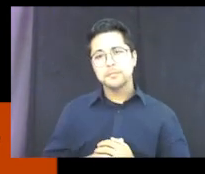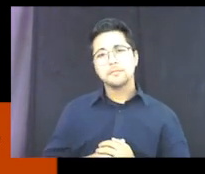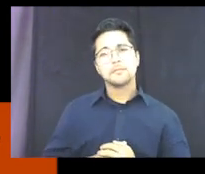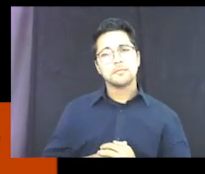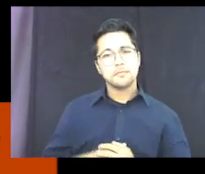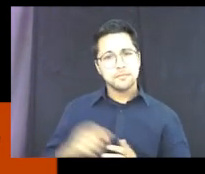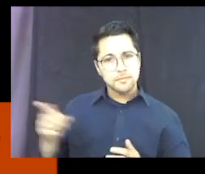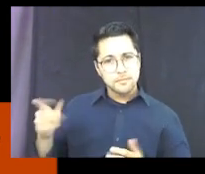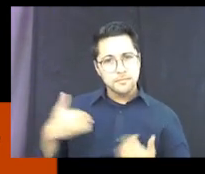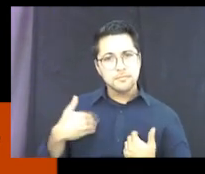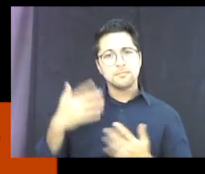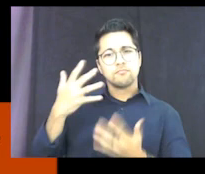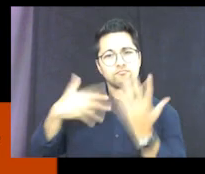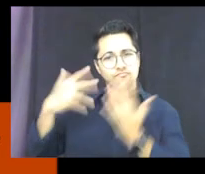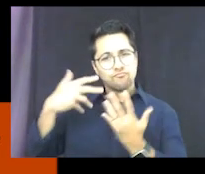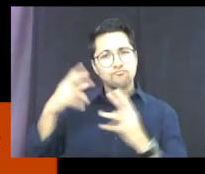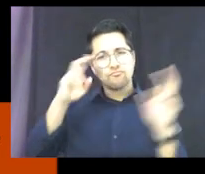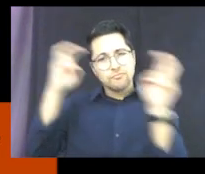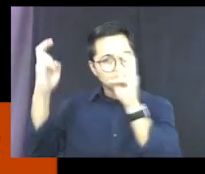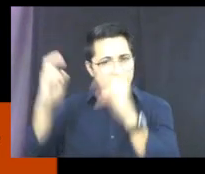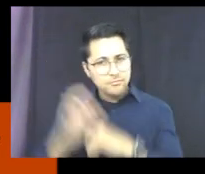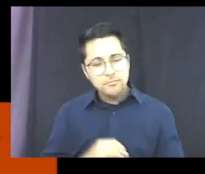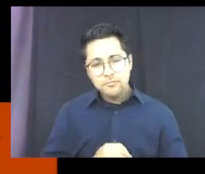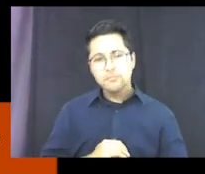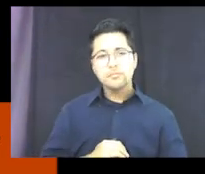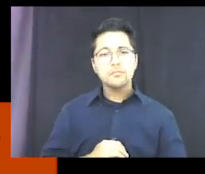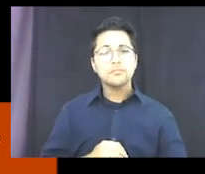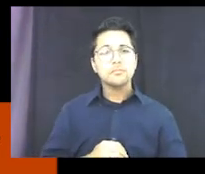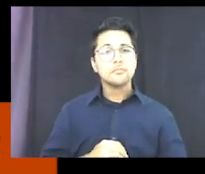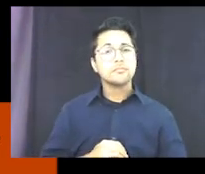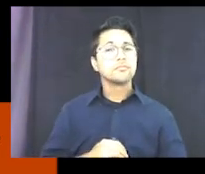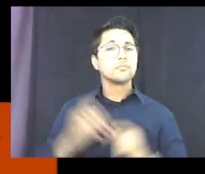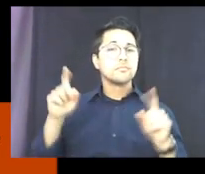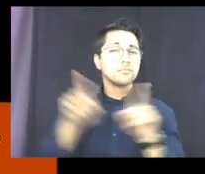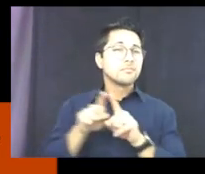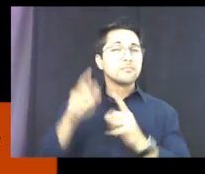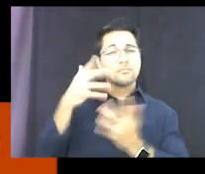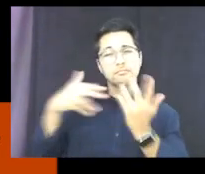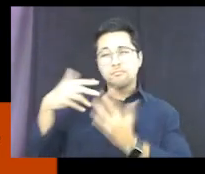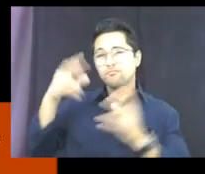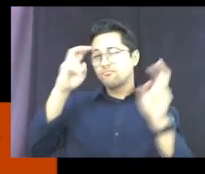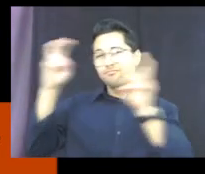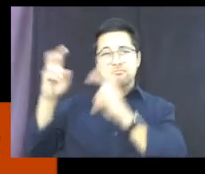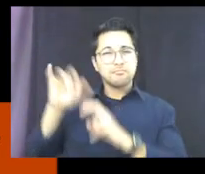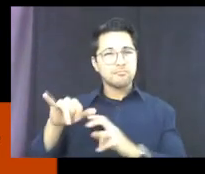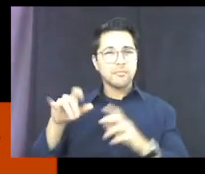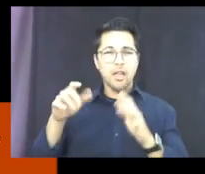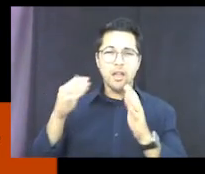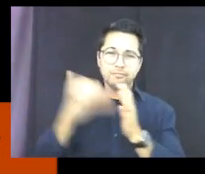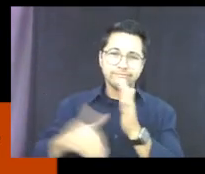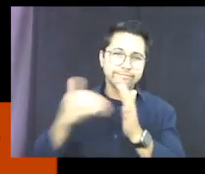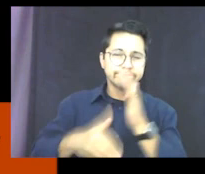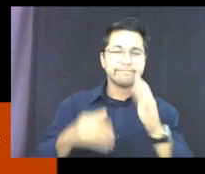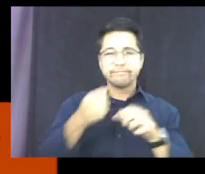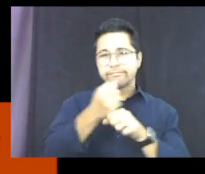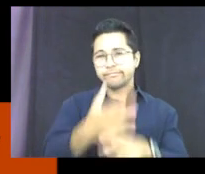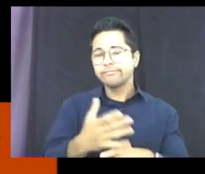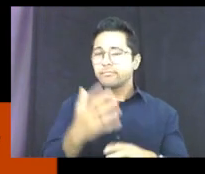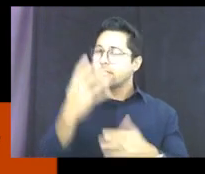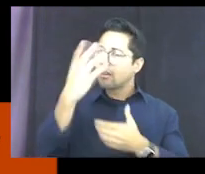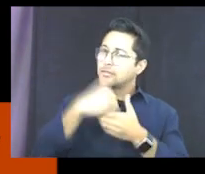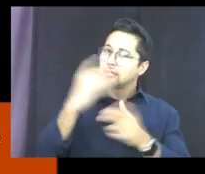social issues. The same social issues that routinely cause autistic people